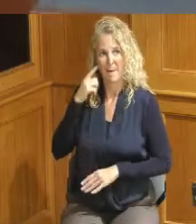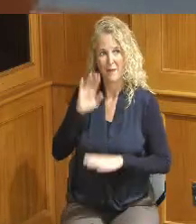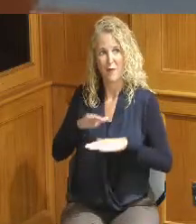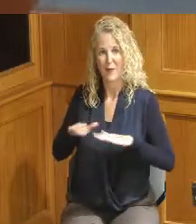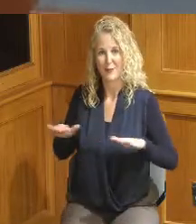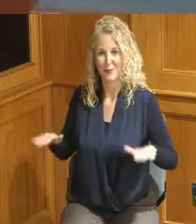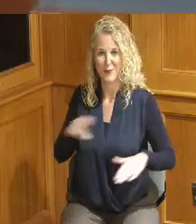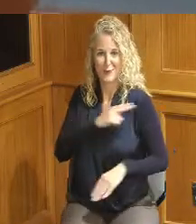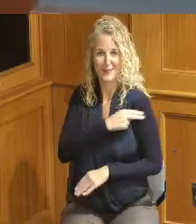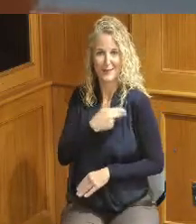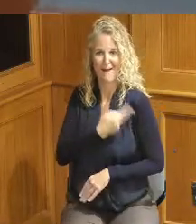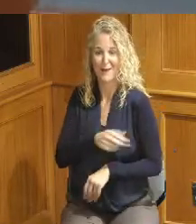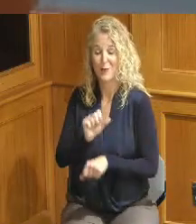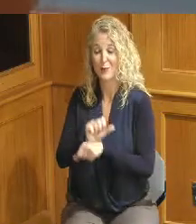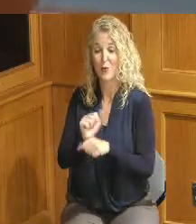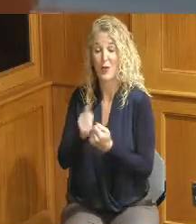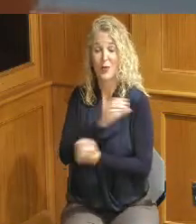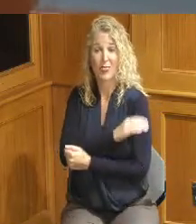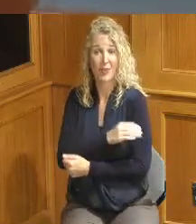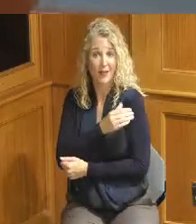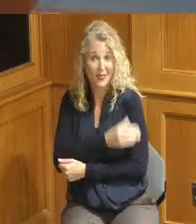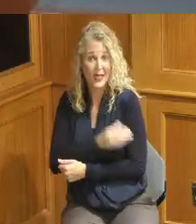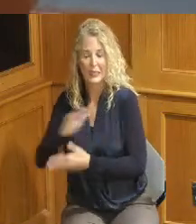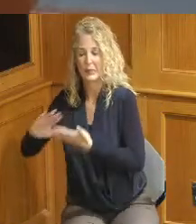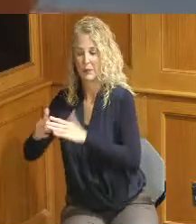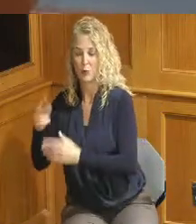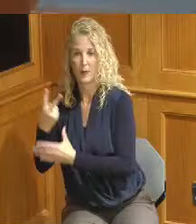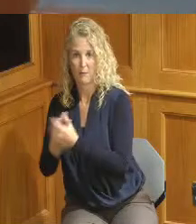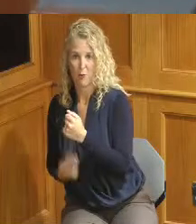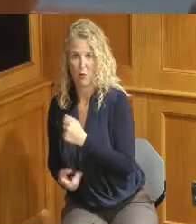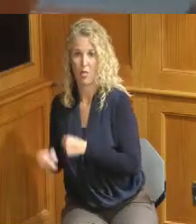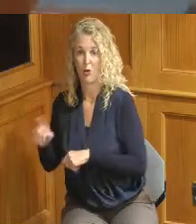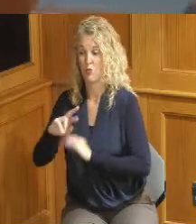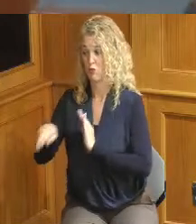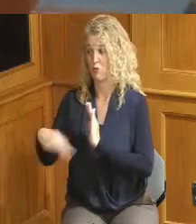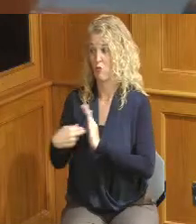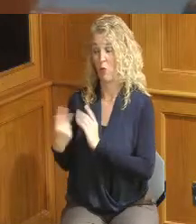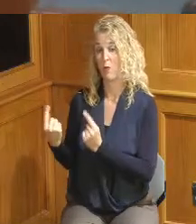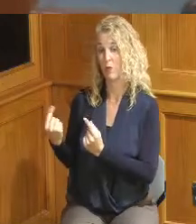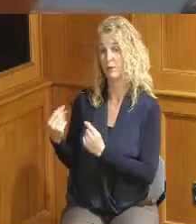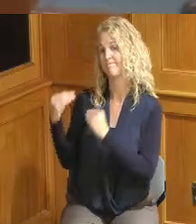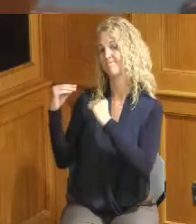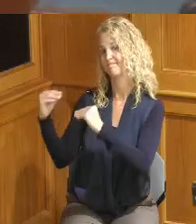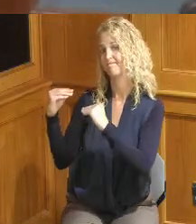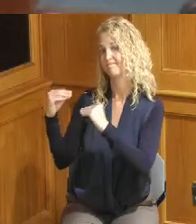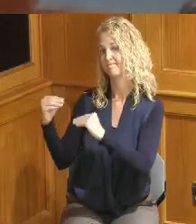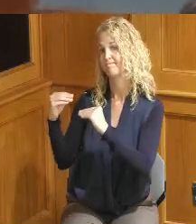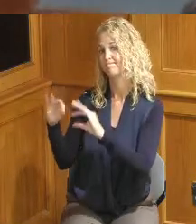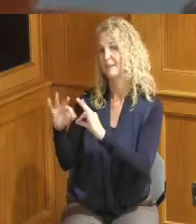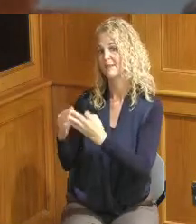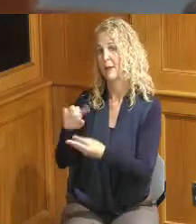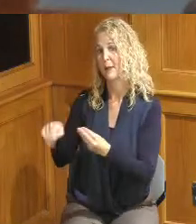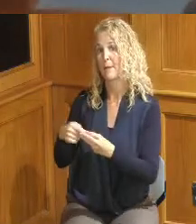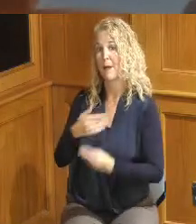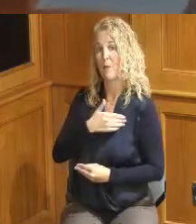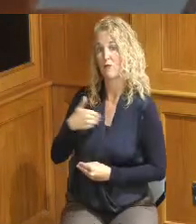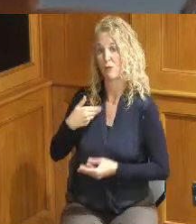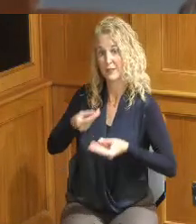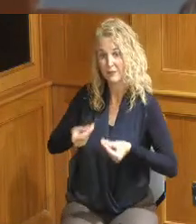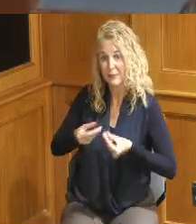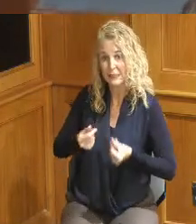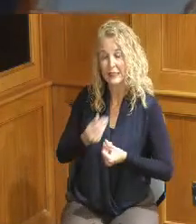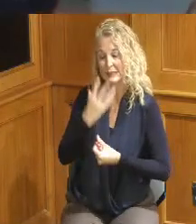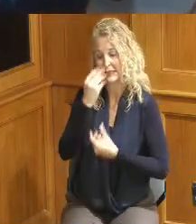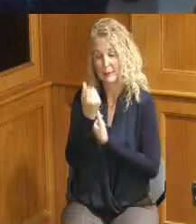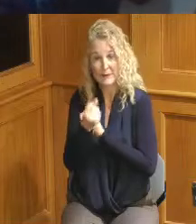Children's, working in both the clinic and in the community. In her role, she provides education to families on breastfeeding, safe